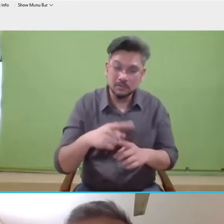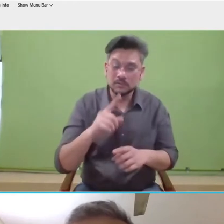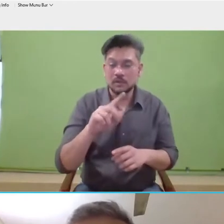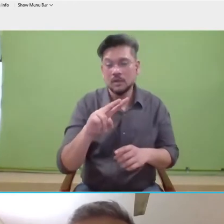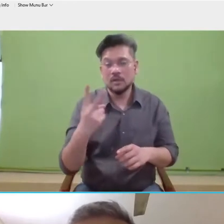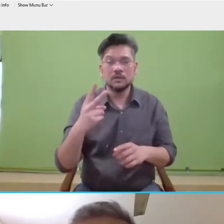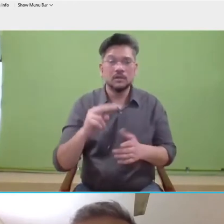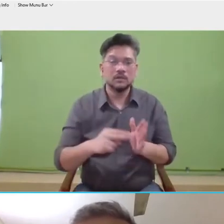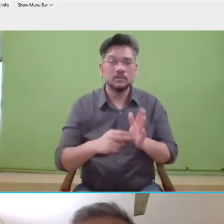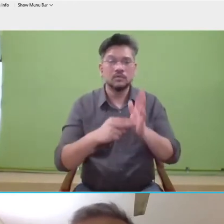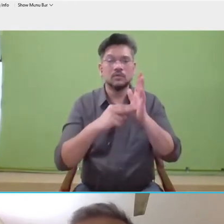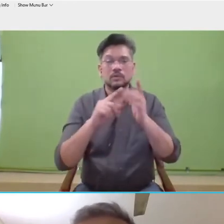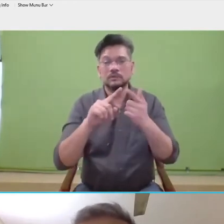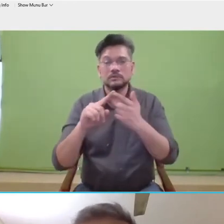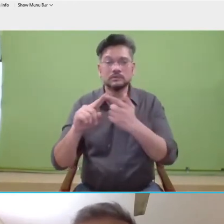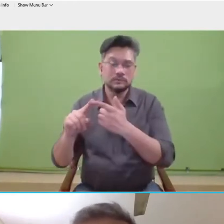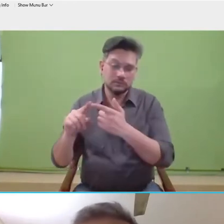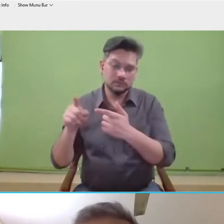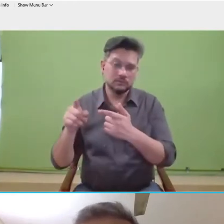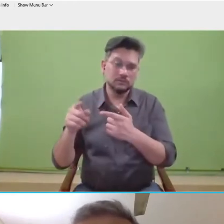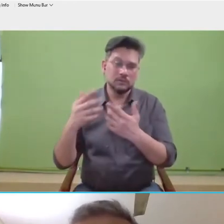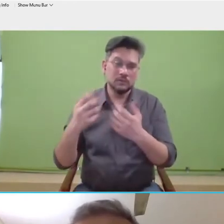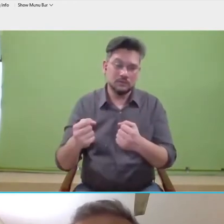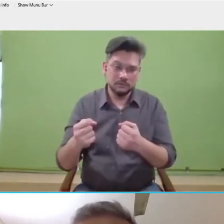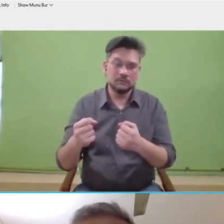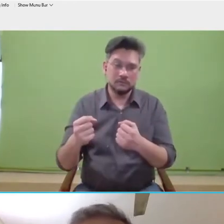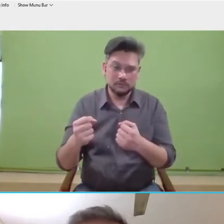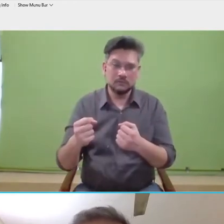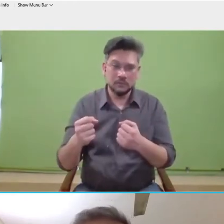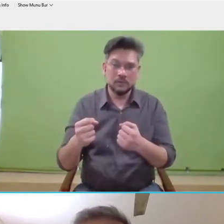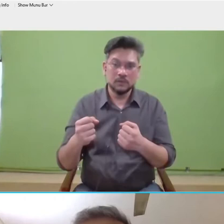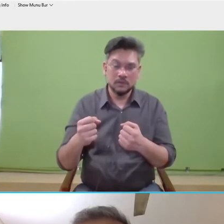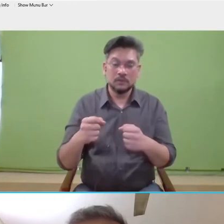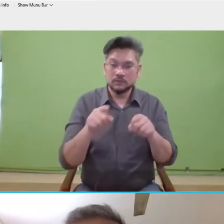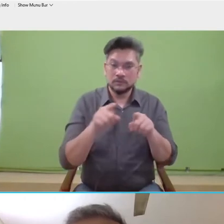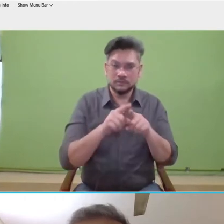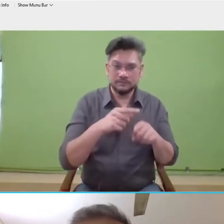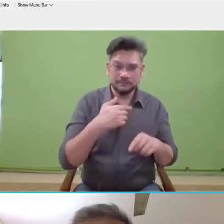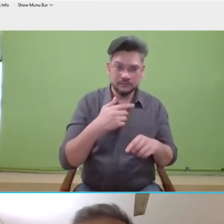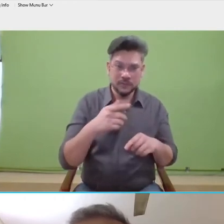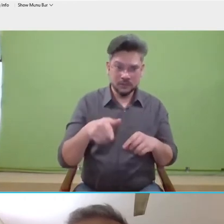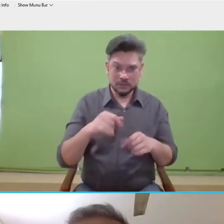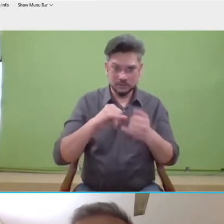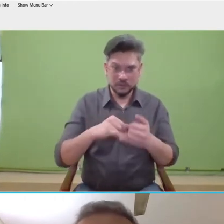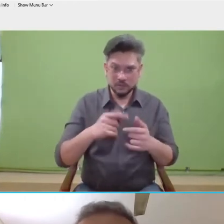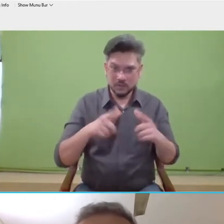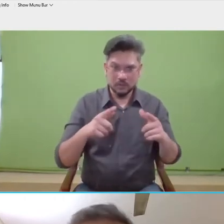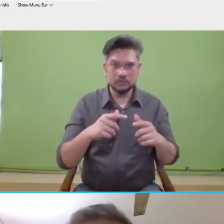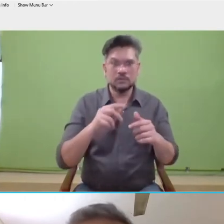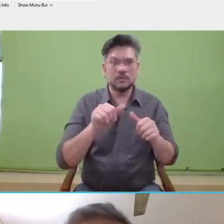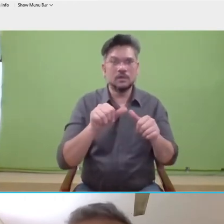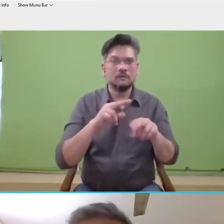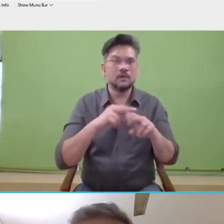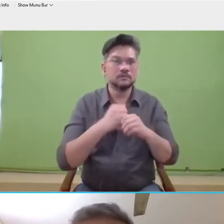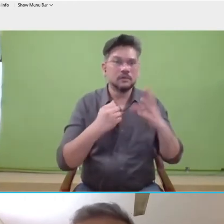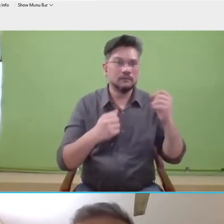same kind of surprise that you find a dravidian language in afghanistan there is a munda type language in the northeast